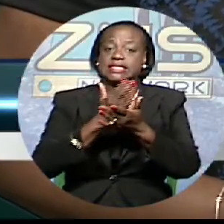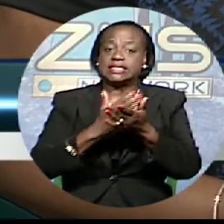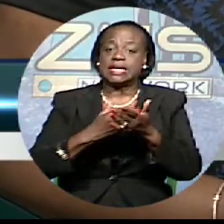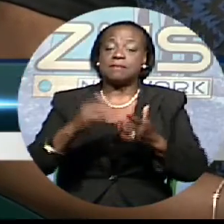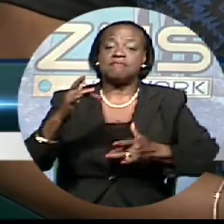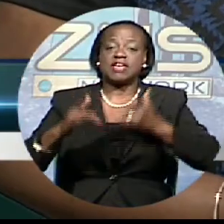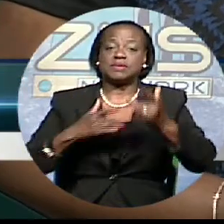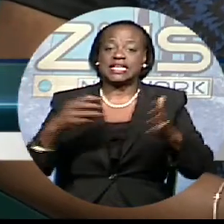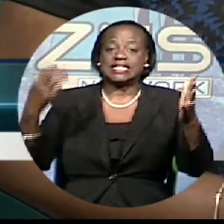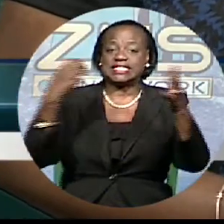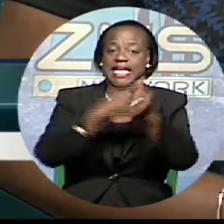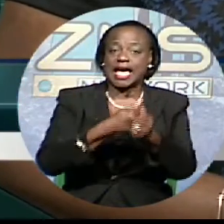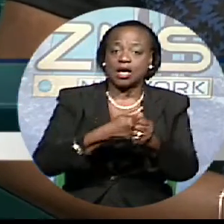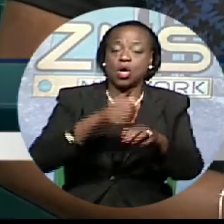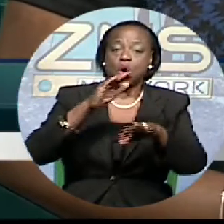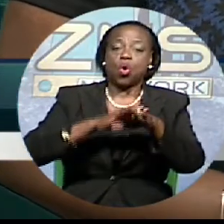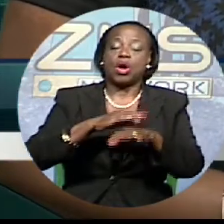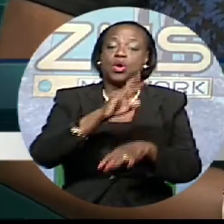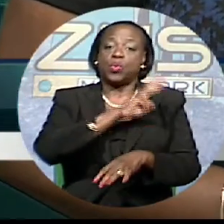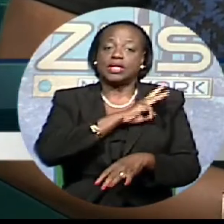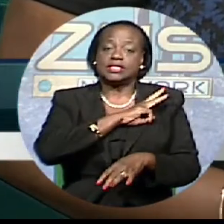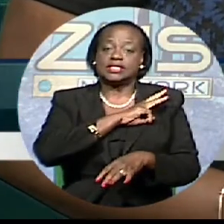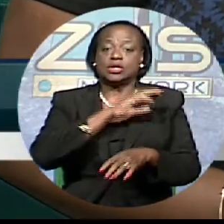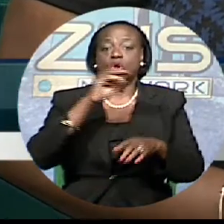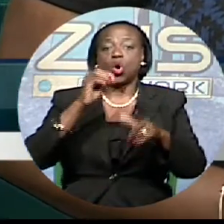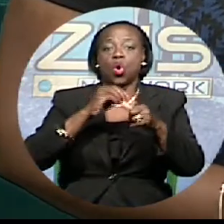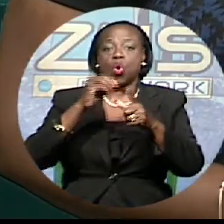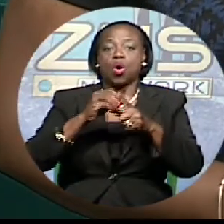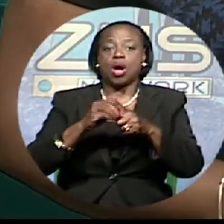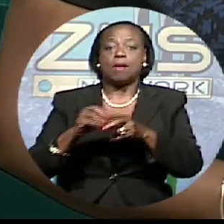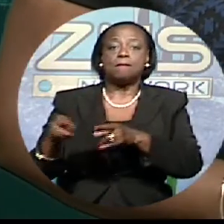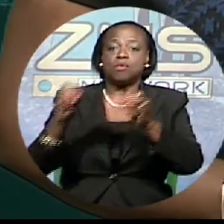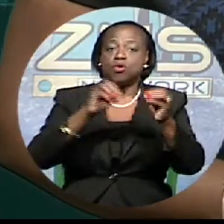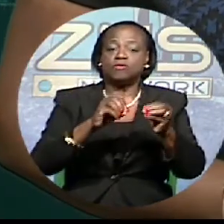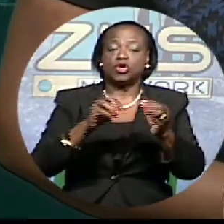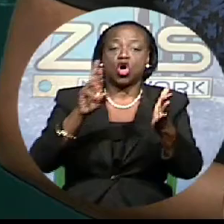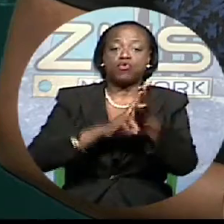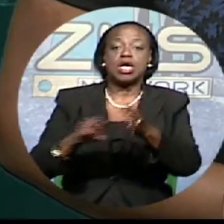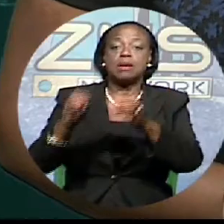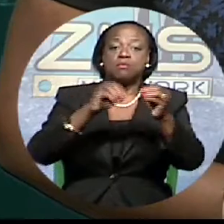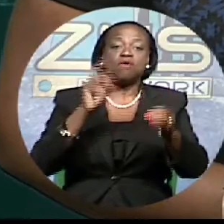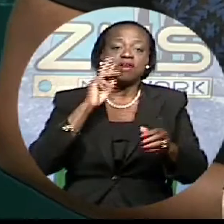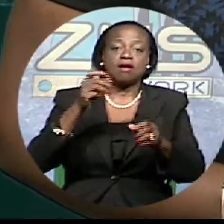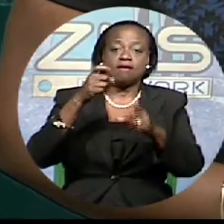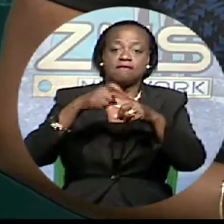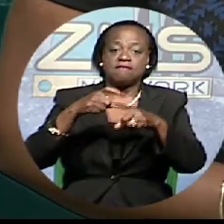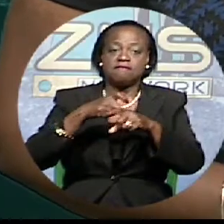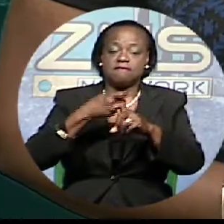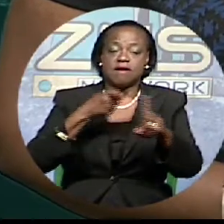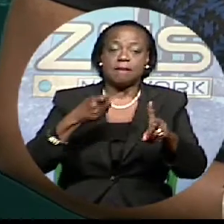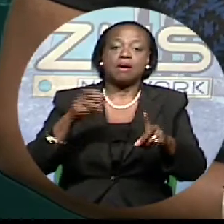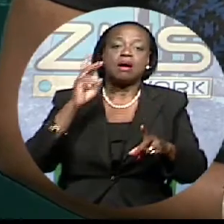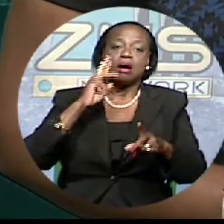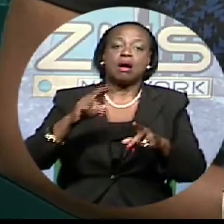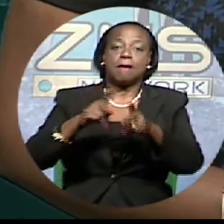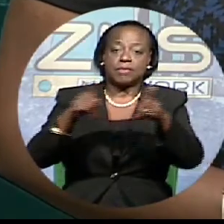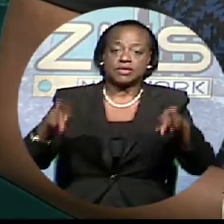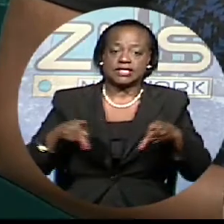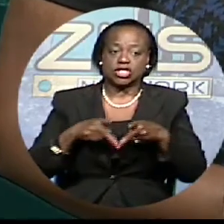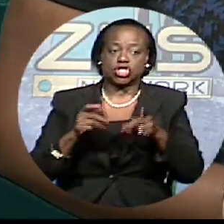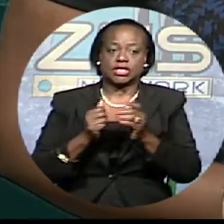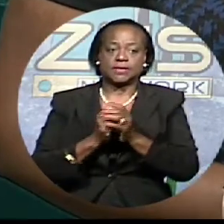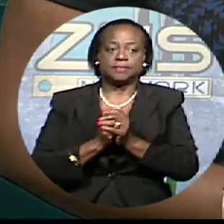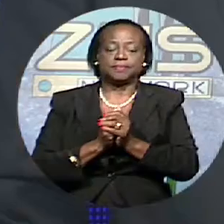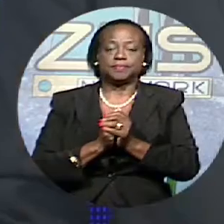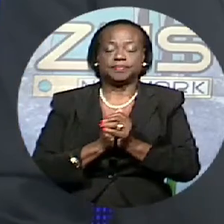on Wilson or a move to remove her from that post. From the newsroom, I'm Janae Noel Ferguson, ZNS